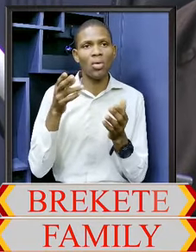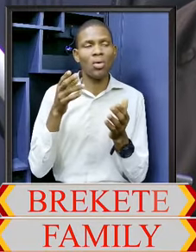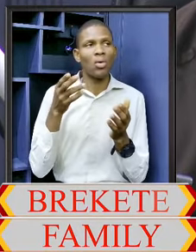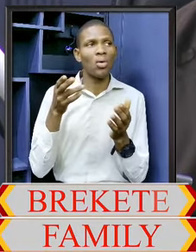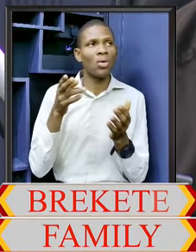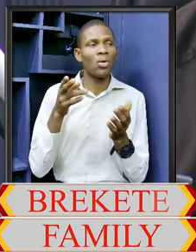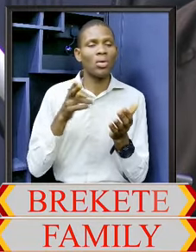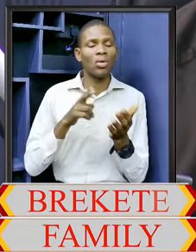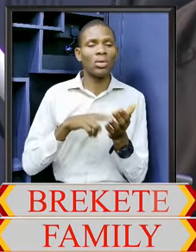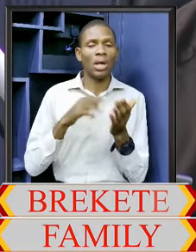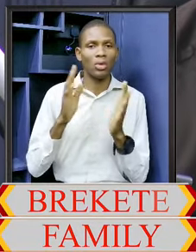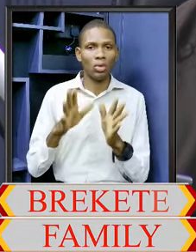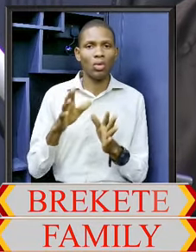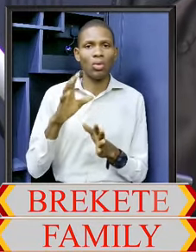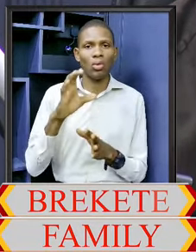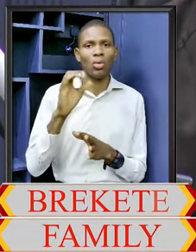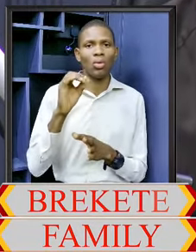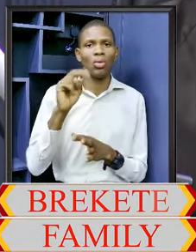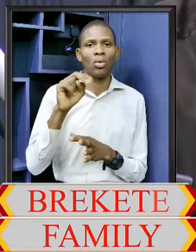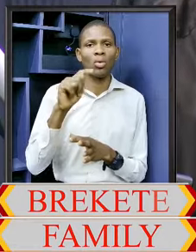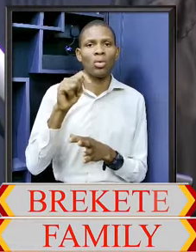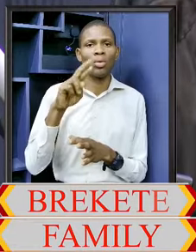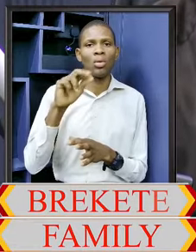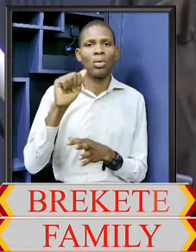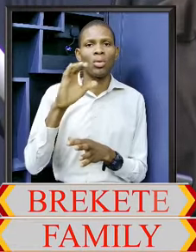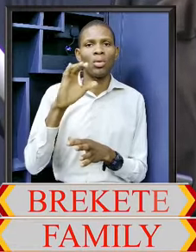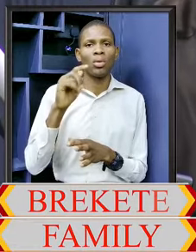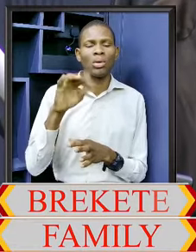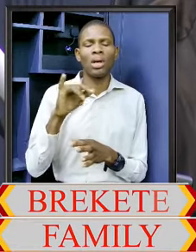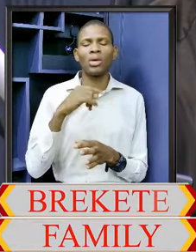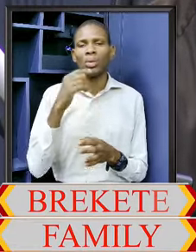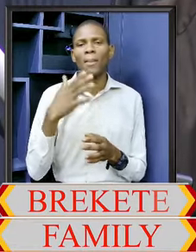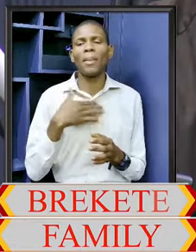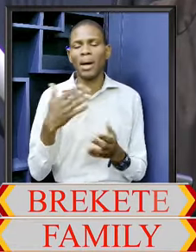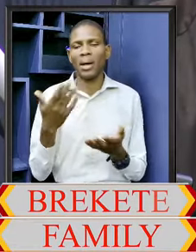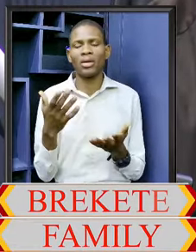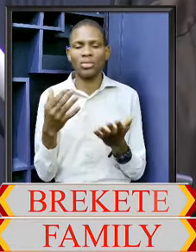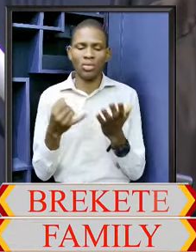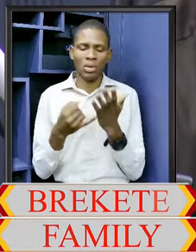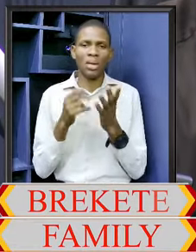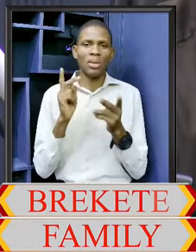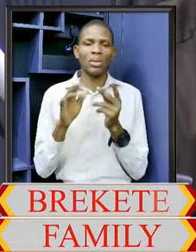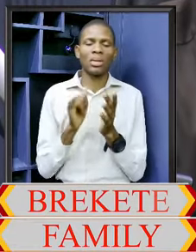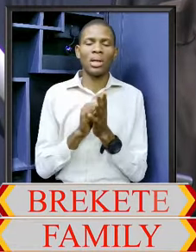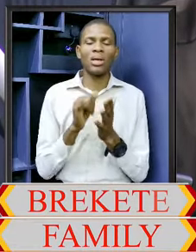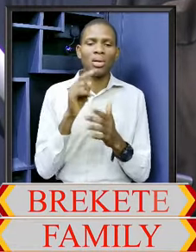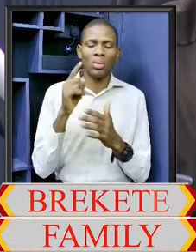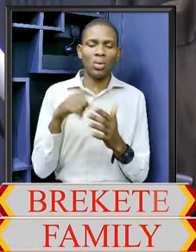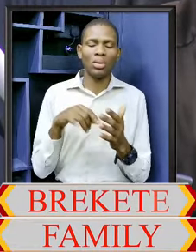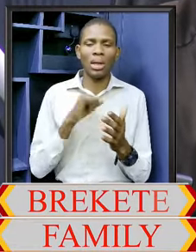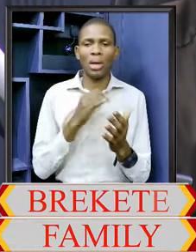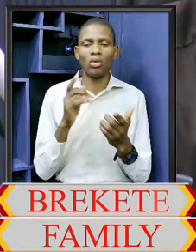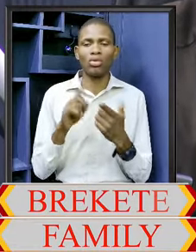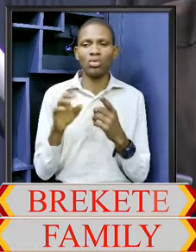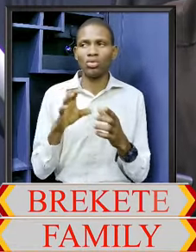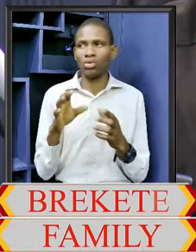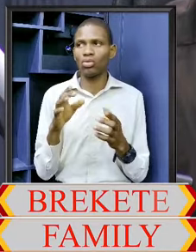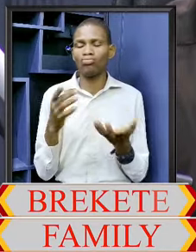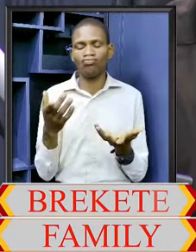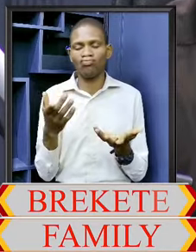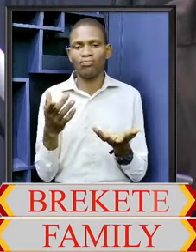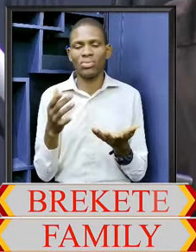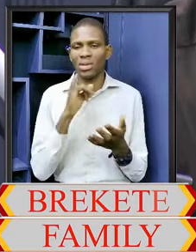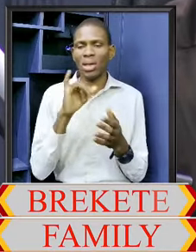He's a contractor. Because what really happened is that I told my younger one that look at what I wanted to do. I want to go into